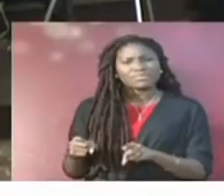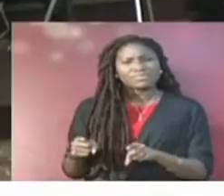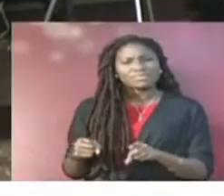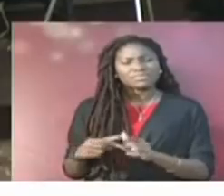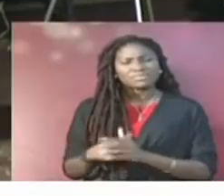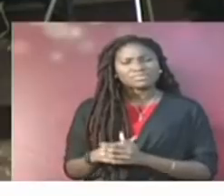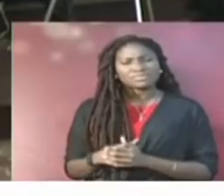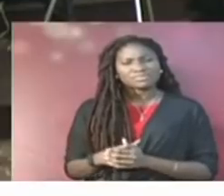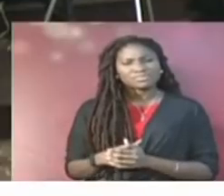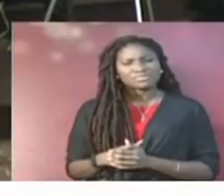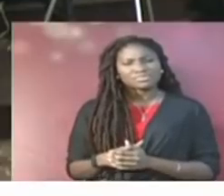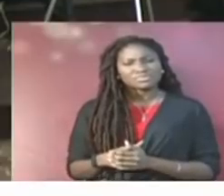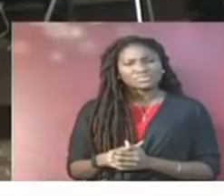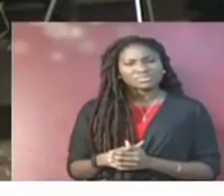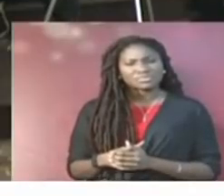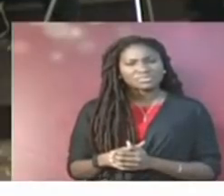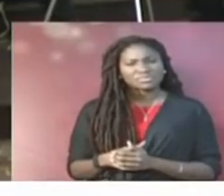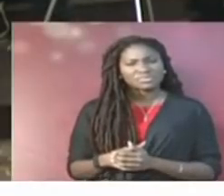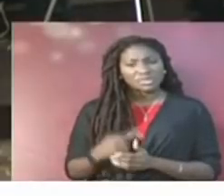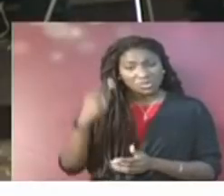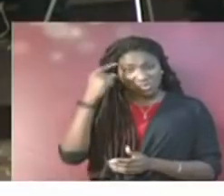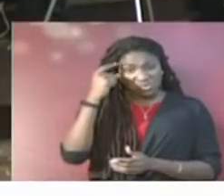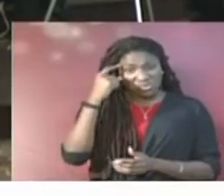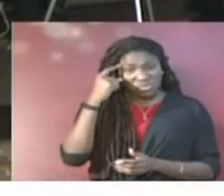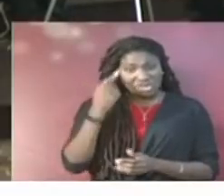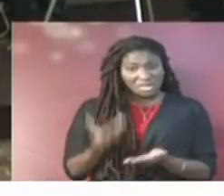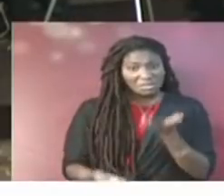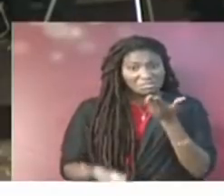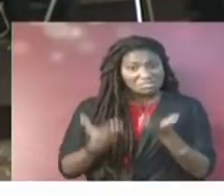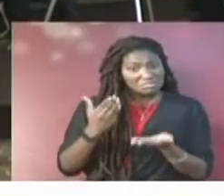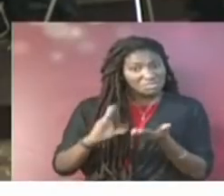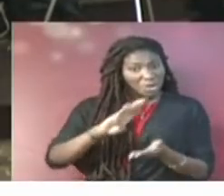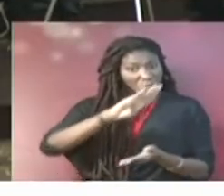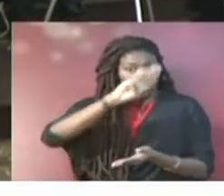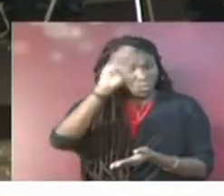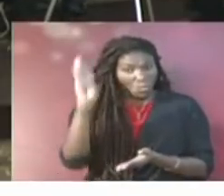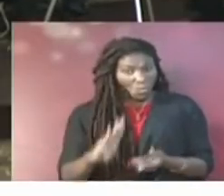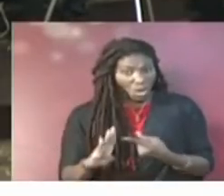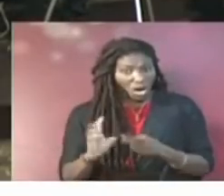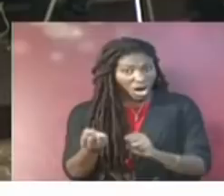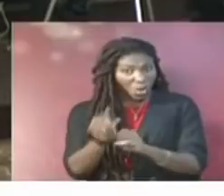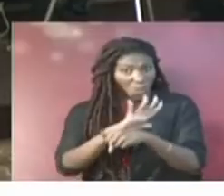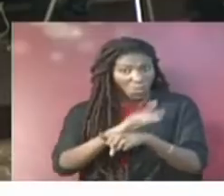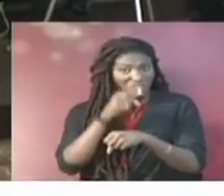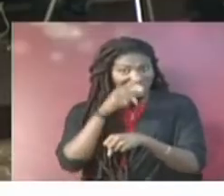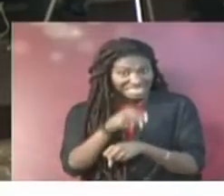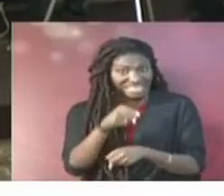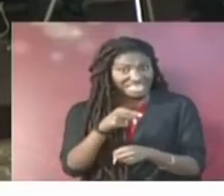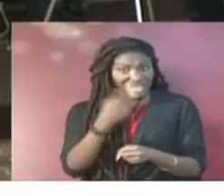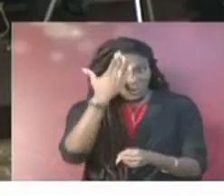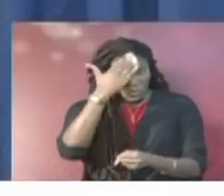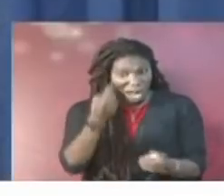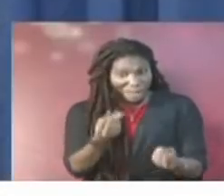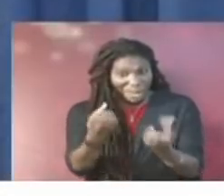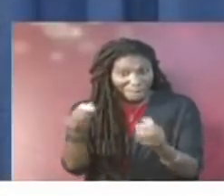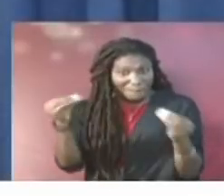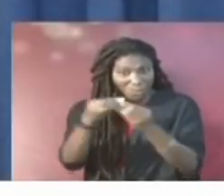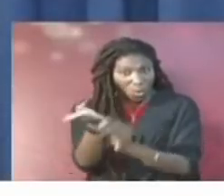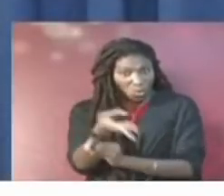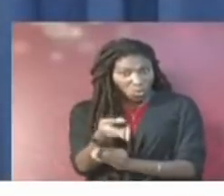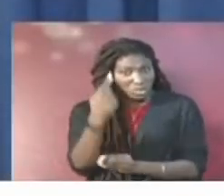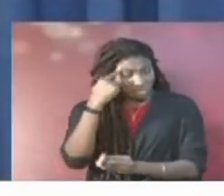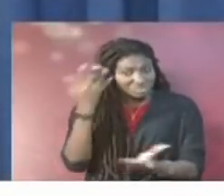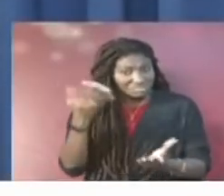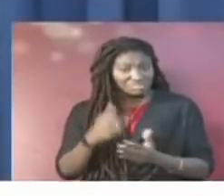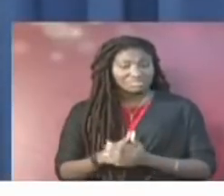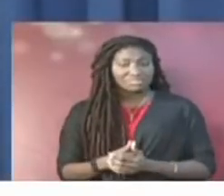has this new strain P1, you think, been a factor in this climb? Okay. So if you